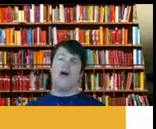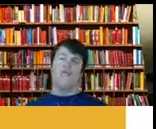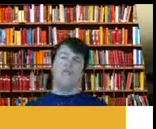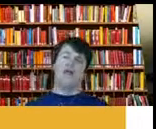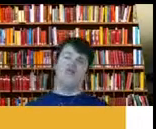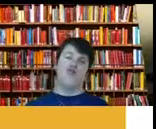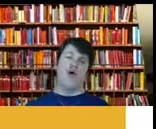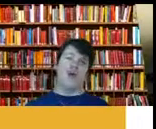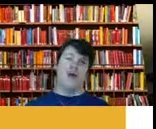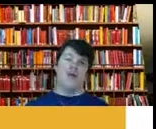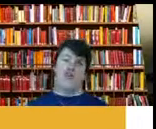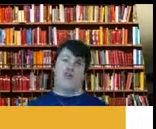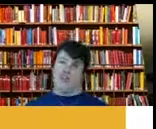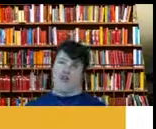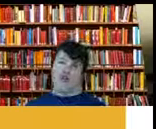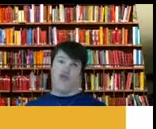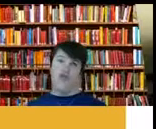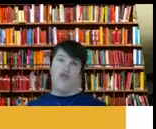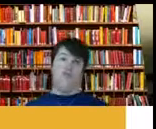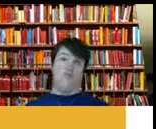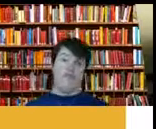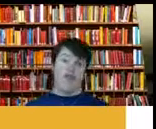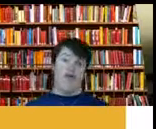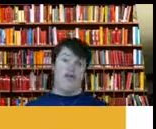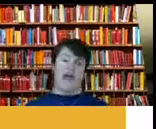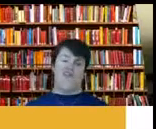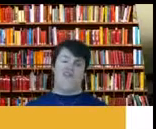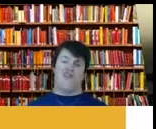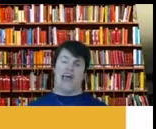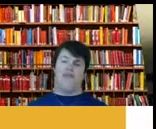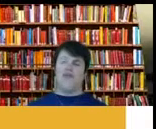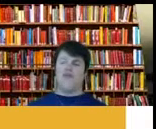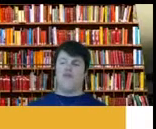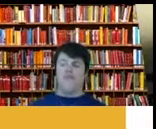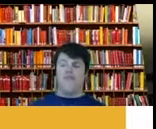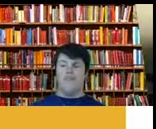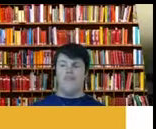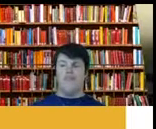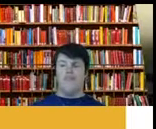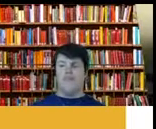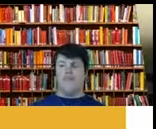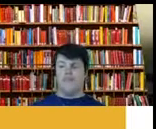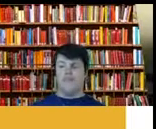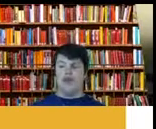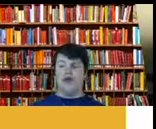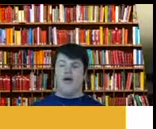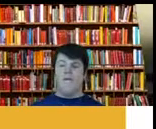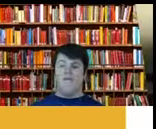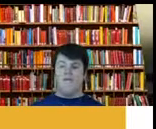burden, but a joy to teach. Next slide,